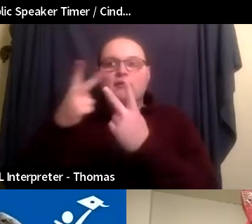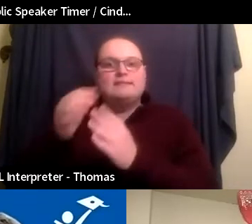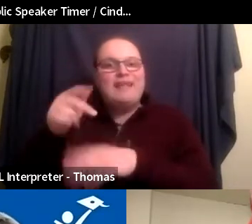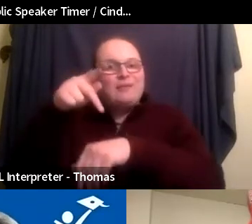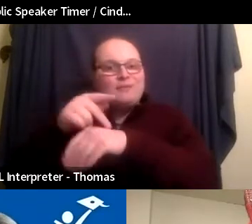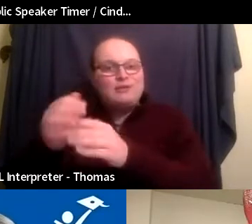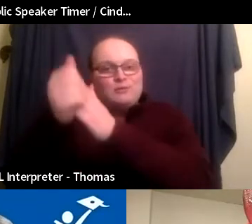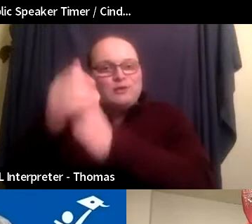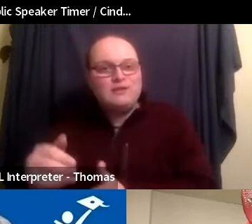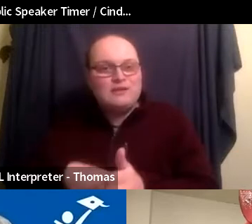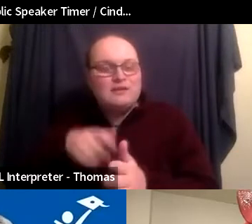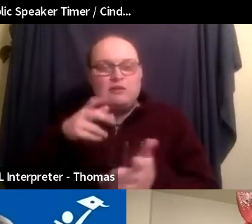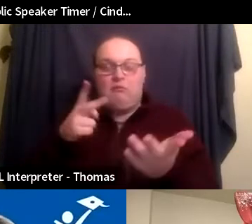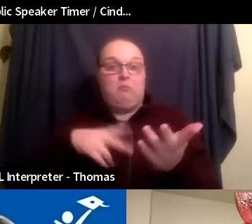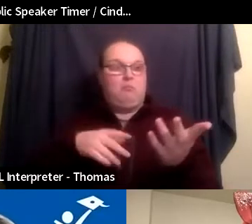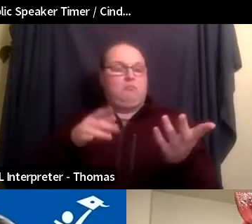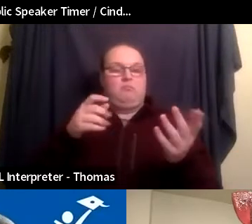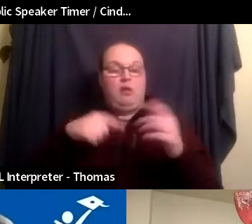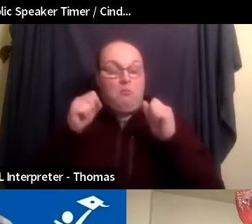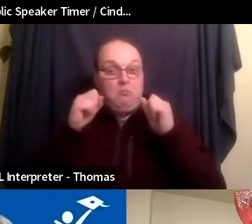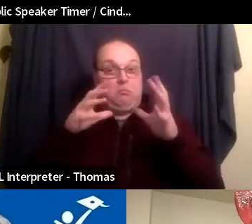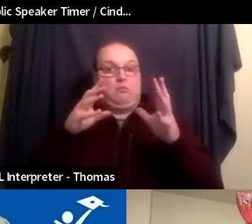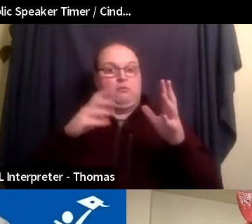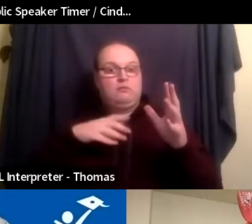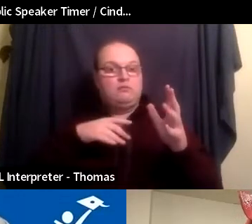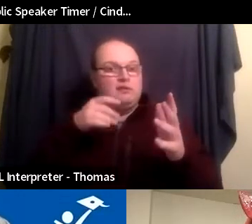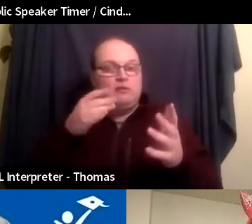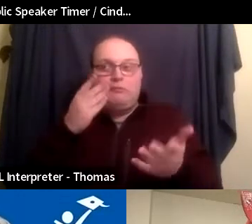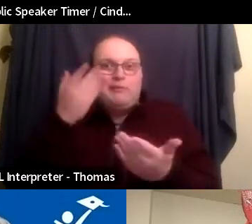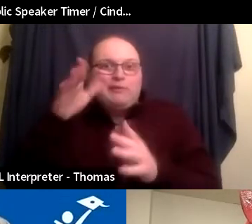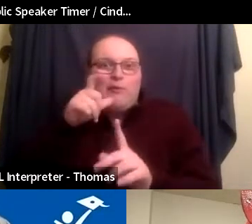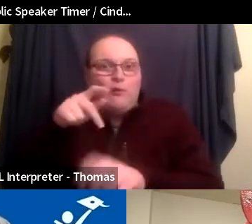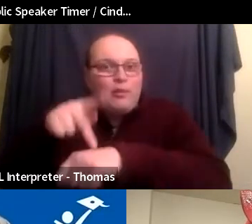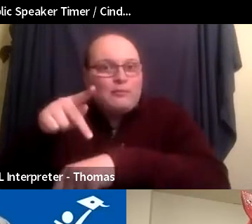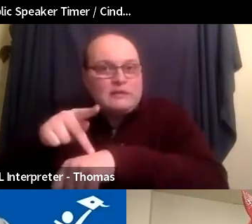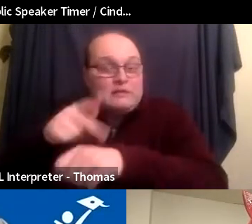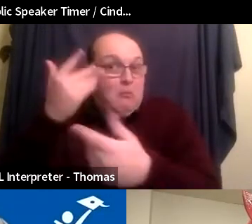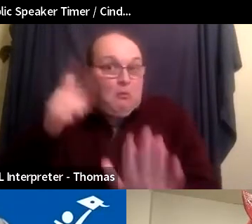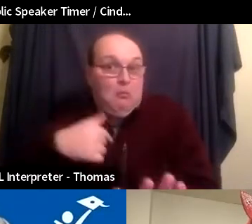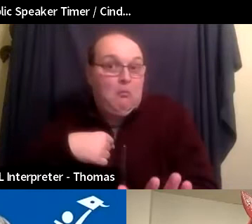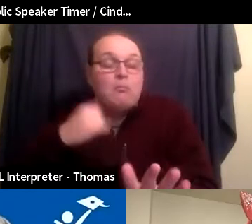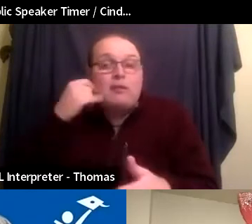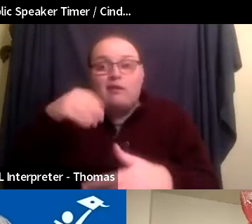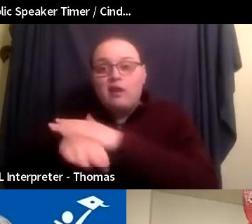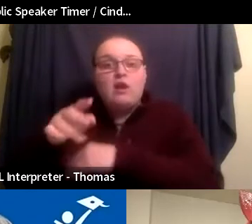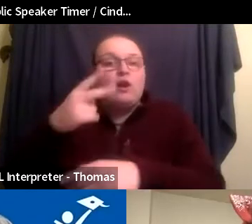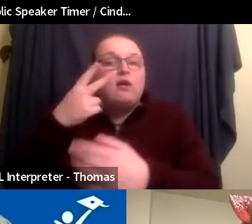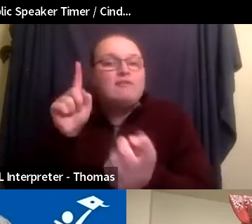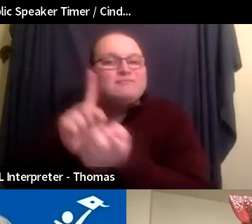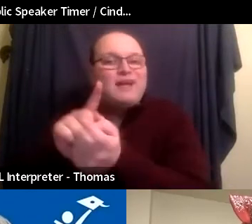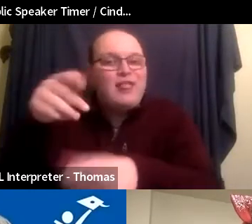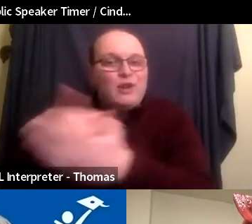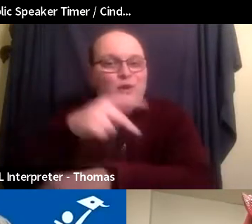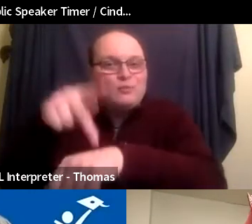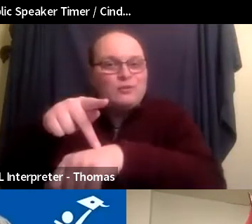I did not even know that was the principal by name. Just her presence there let me know that my kids were in